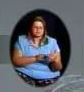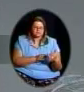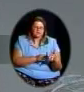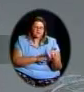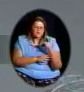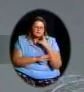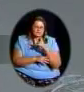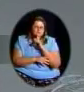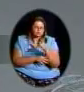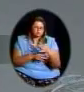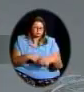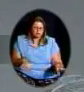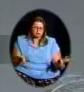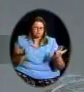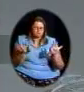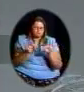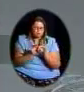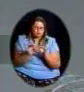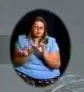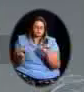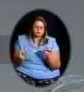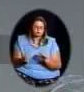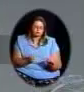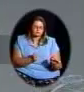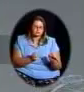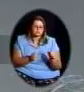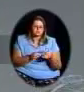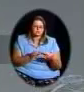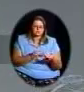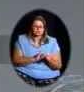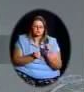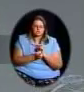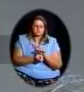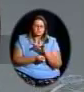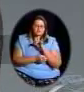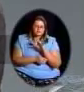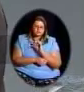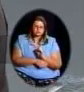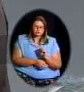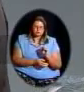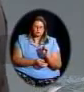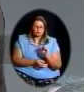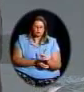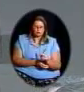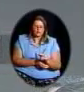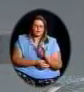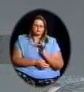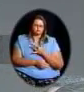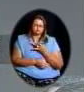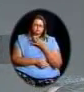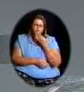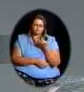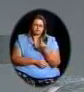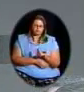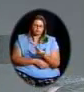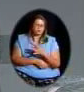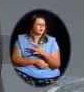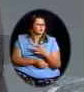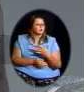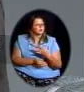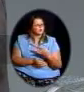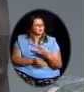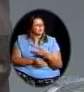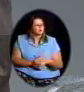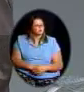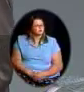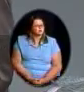actually a very important strategic change process, and that it is acceptable. So we felt much better. But we would like to ask for your